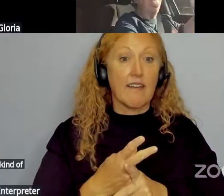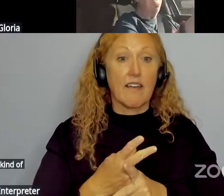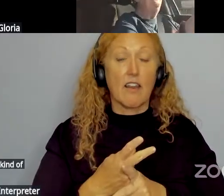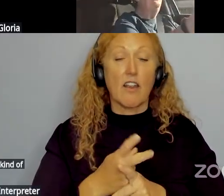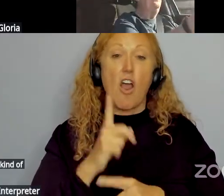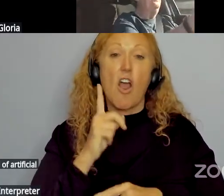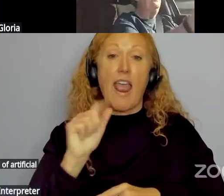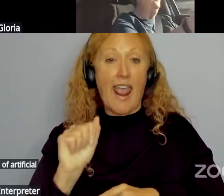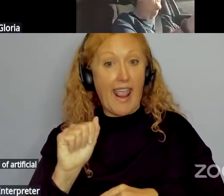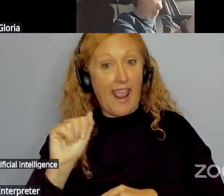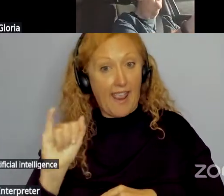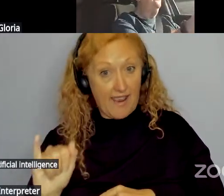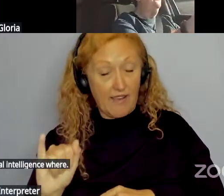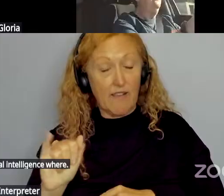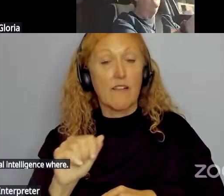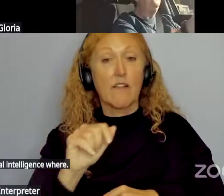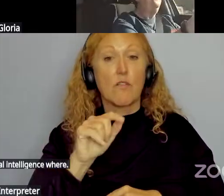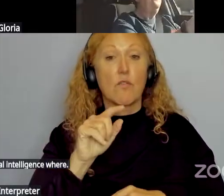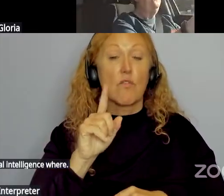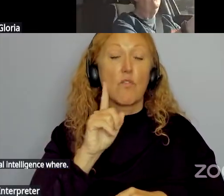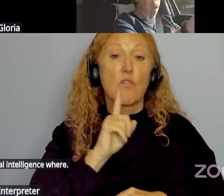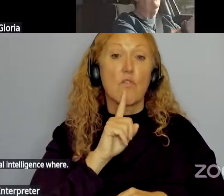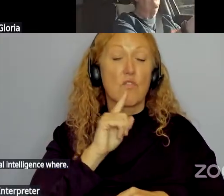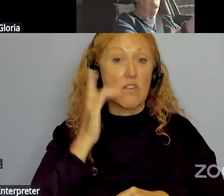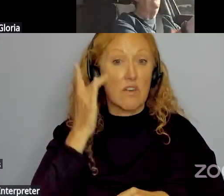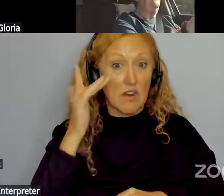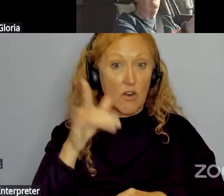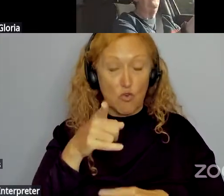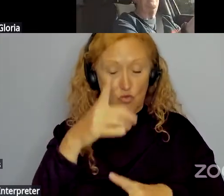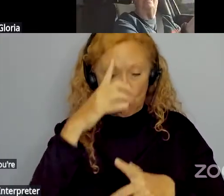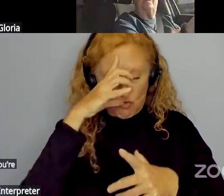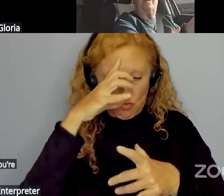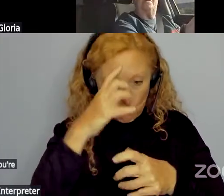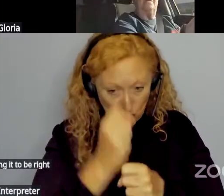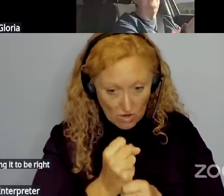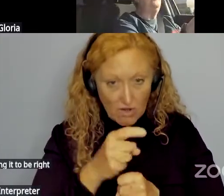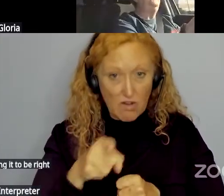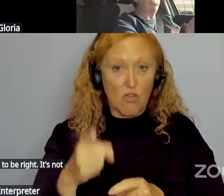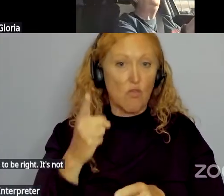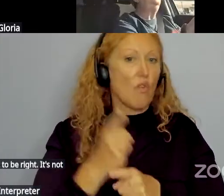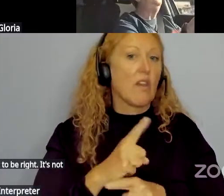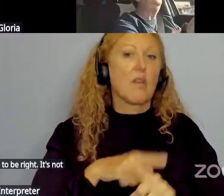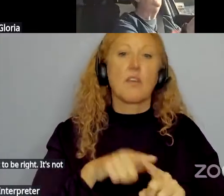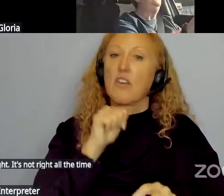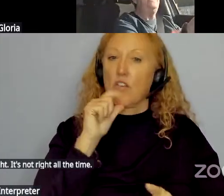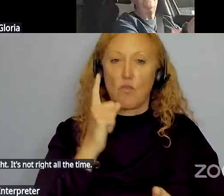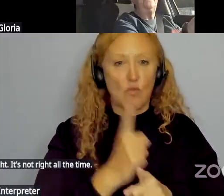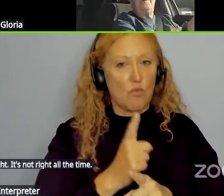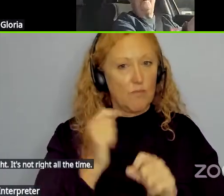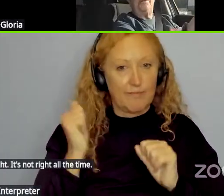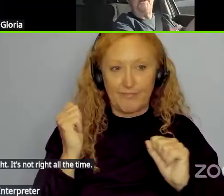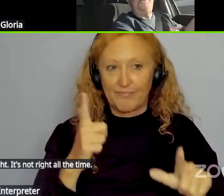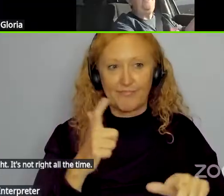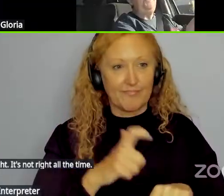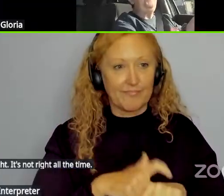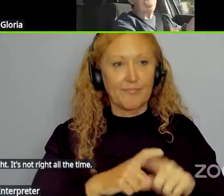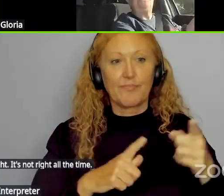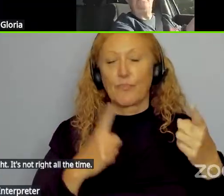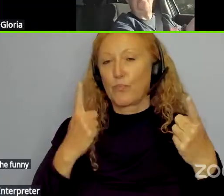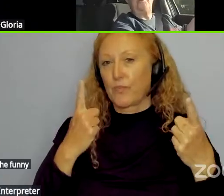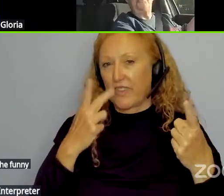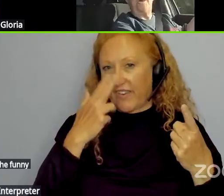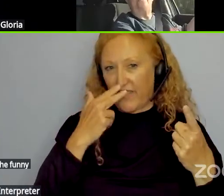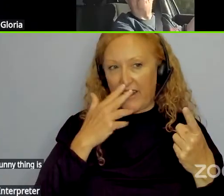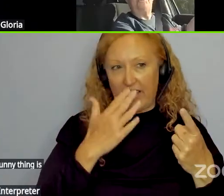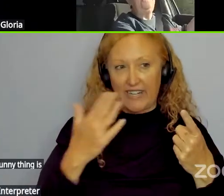artificial intelligence where y you're trusting it to be right. It's not right all the time. Right. But the funny thing is